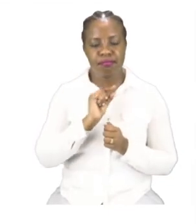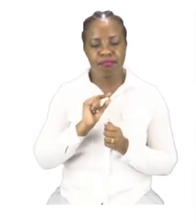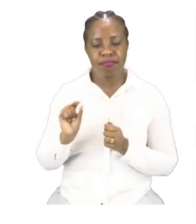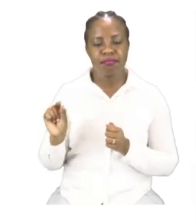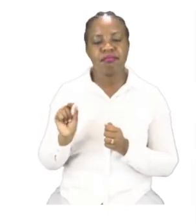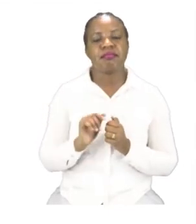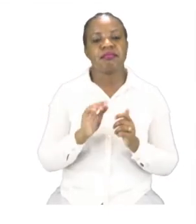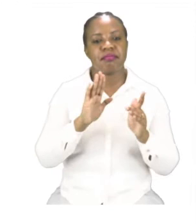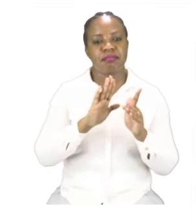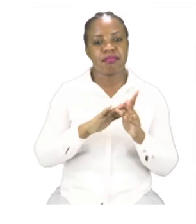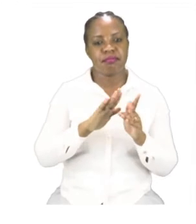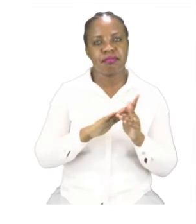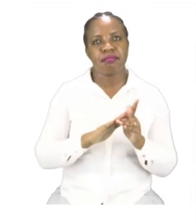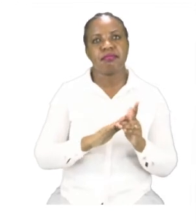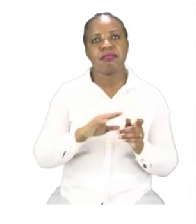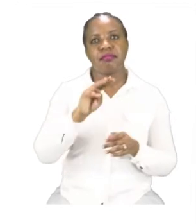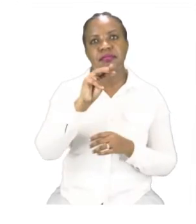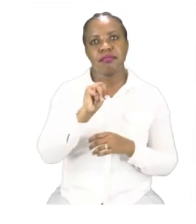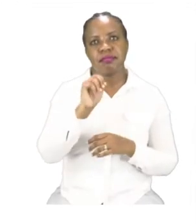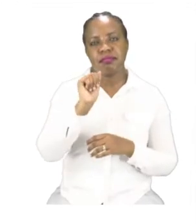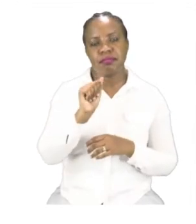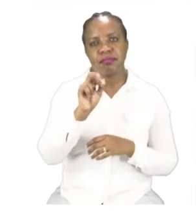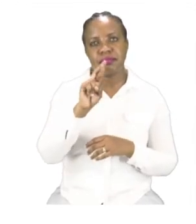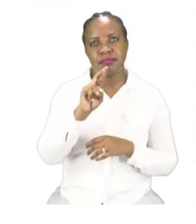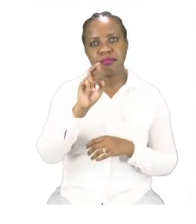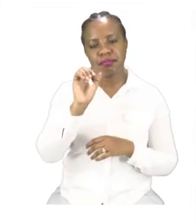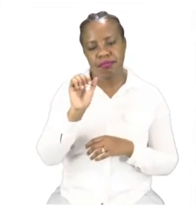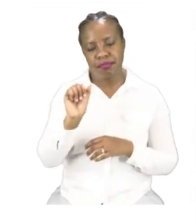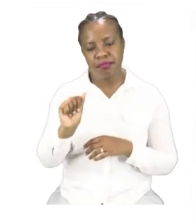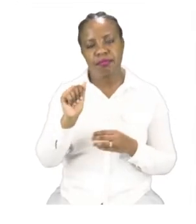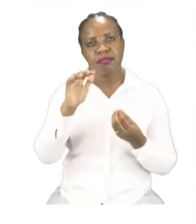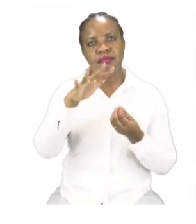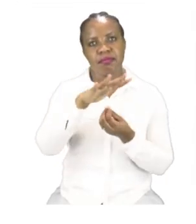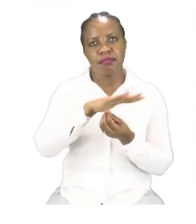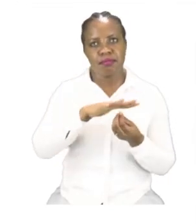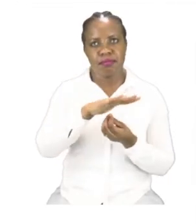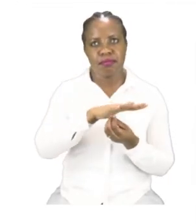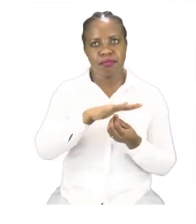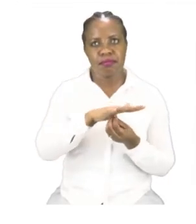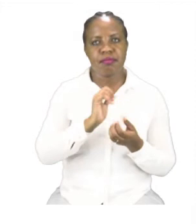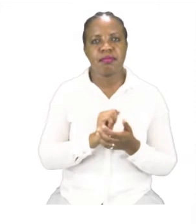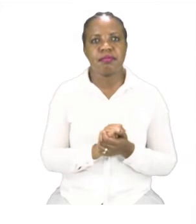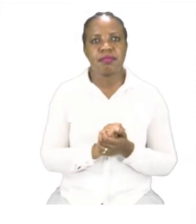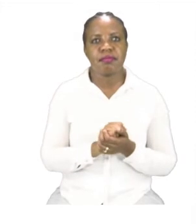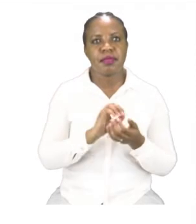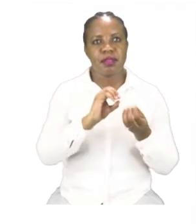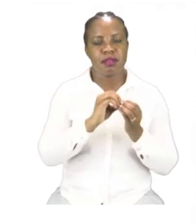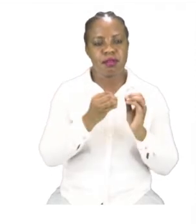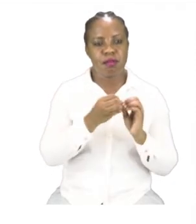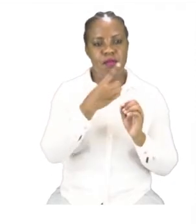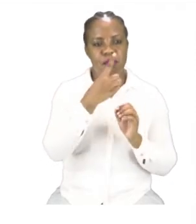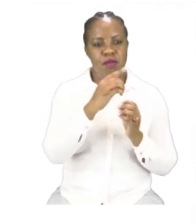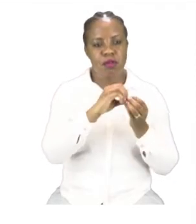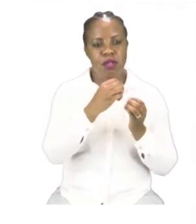we need to use the correct pronoun. We are only going to do number 1 and number 2 together.